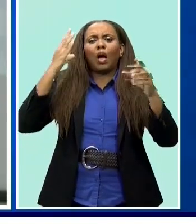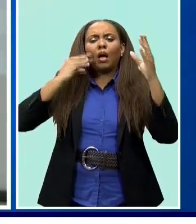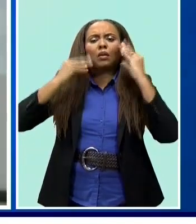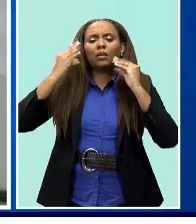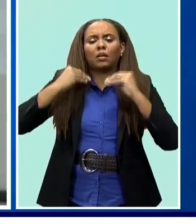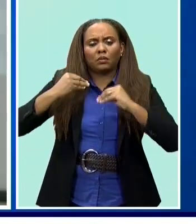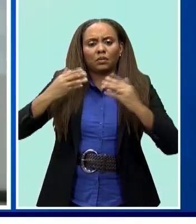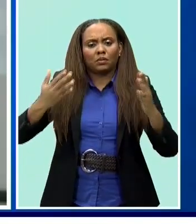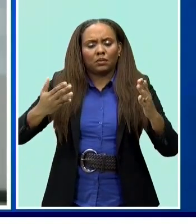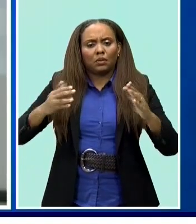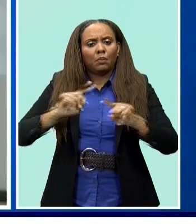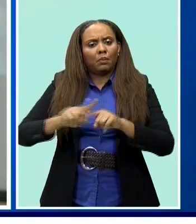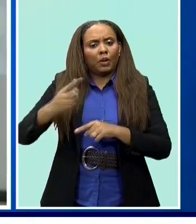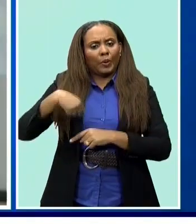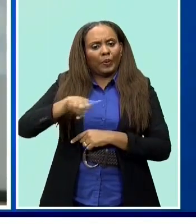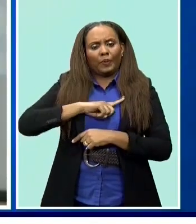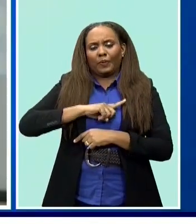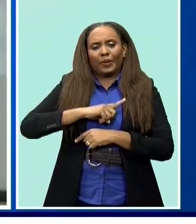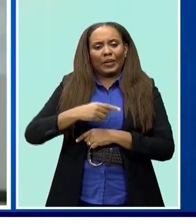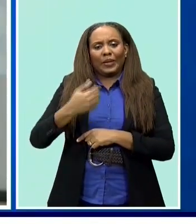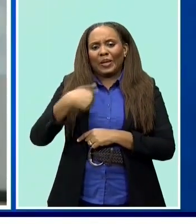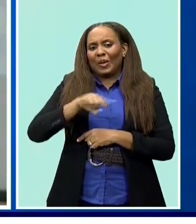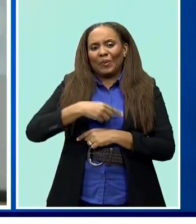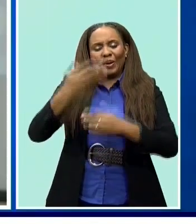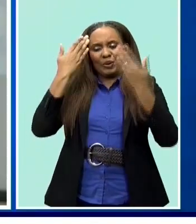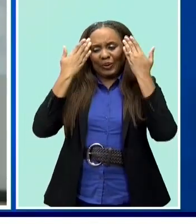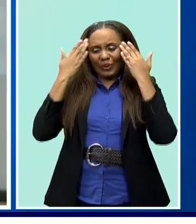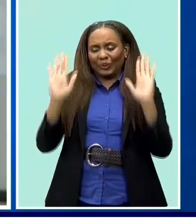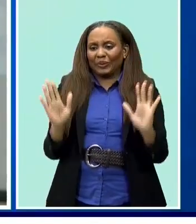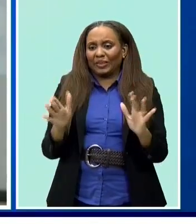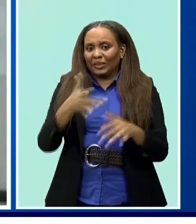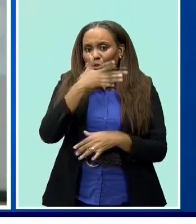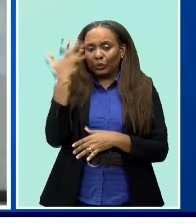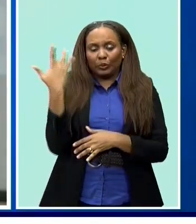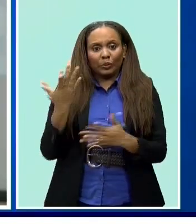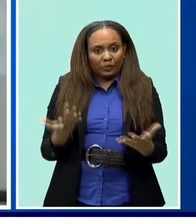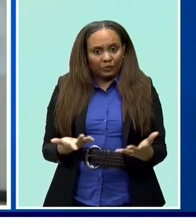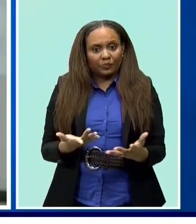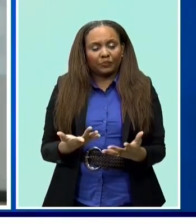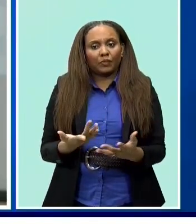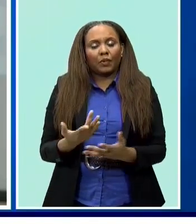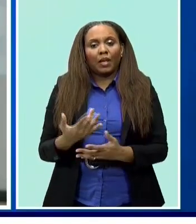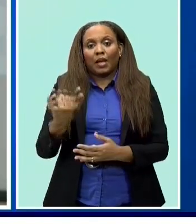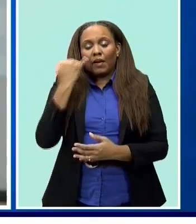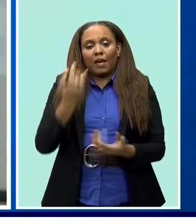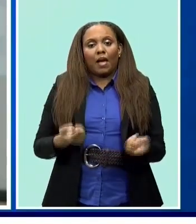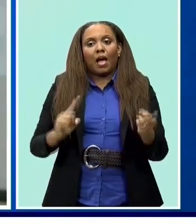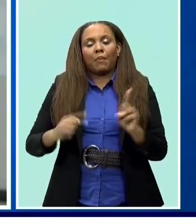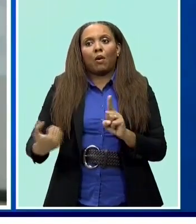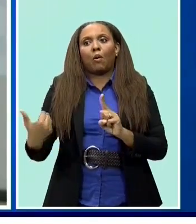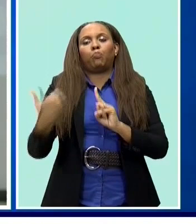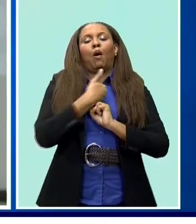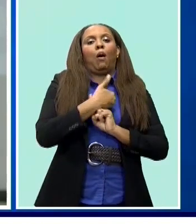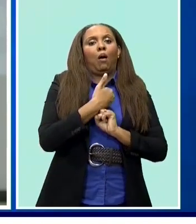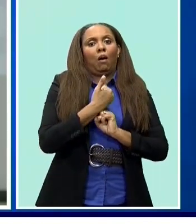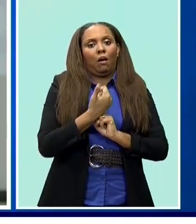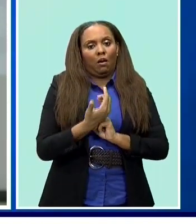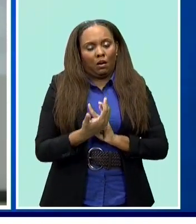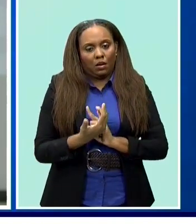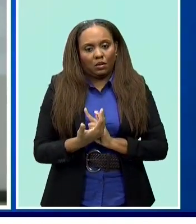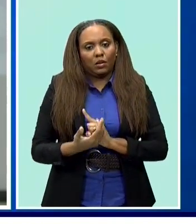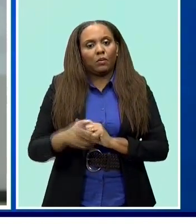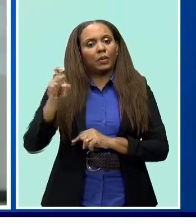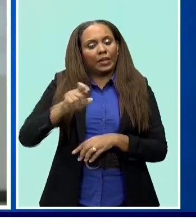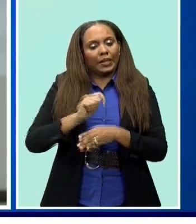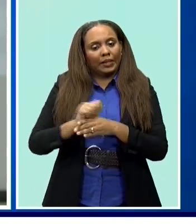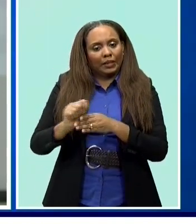assistance abroad. Our people are not used to this or have not been exposed to it, so it's going to hit, if it happens, in